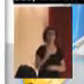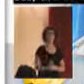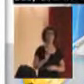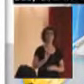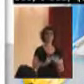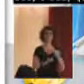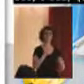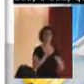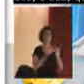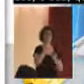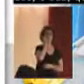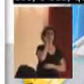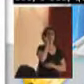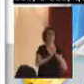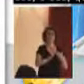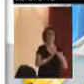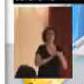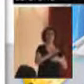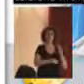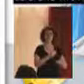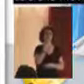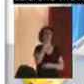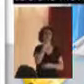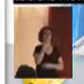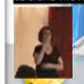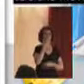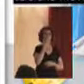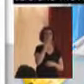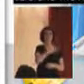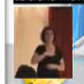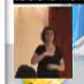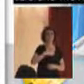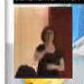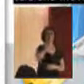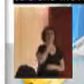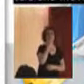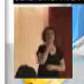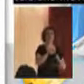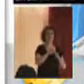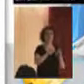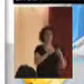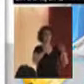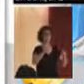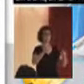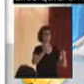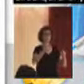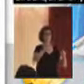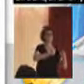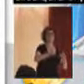incorporating voice recognition, and this is good for audio, cognitive